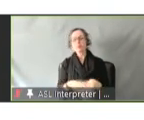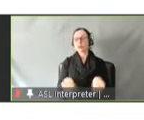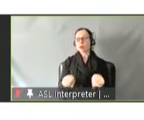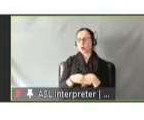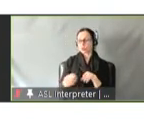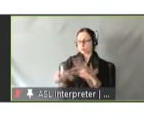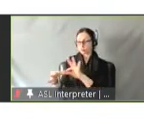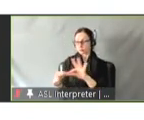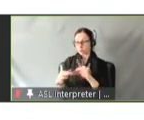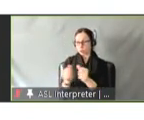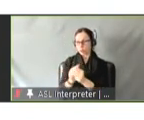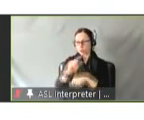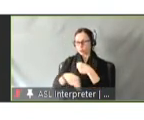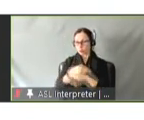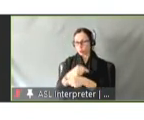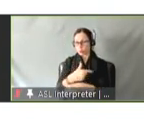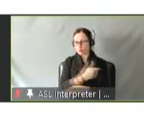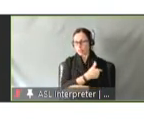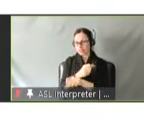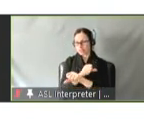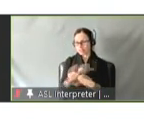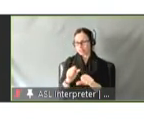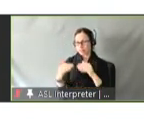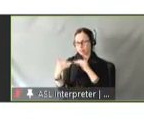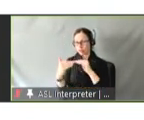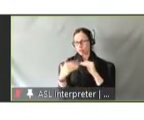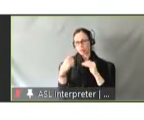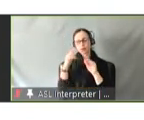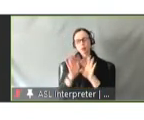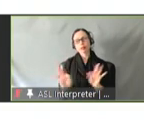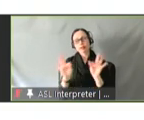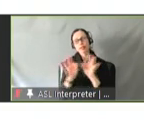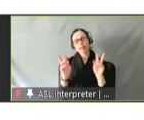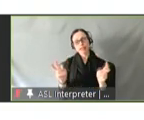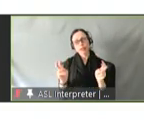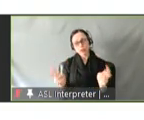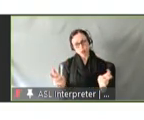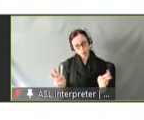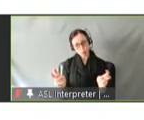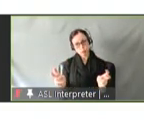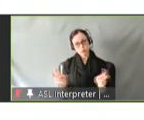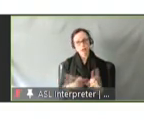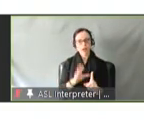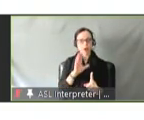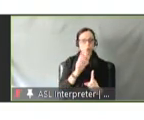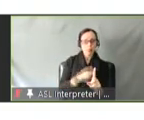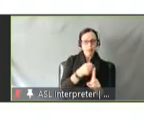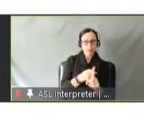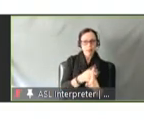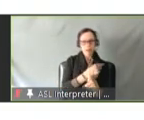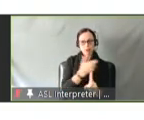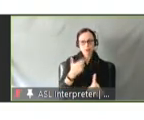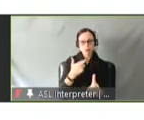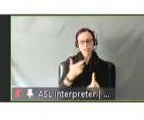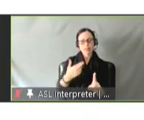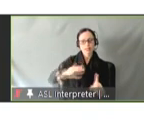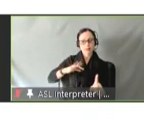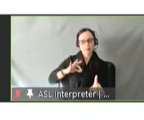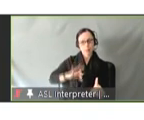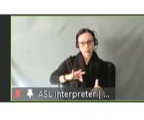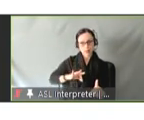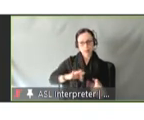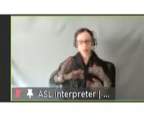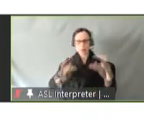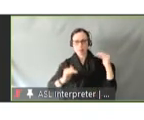collaborating with our global vaccine safety colleagues on key issues that impact our benefit-risk